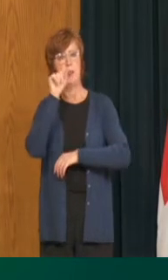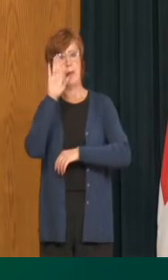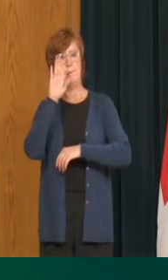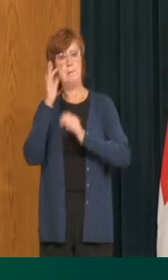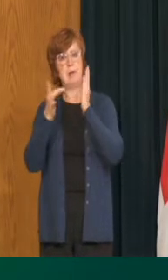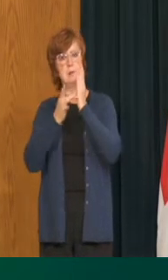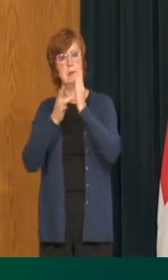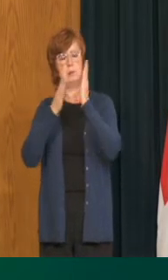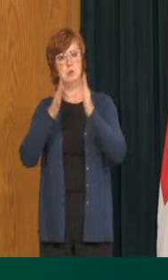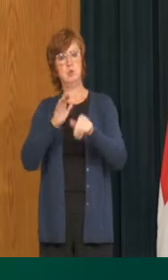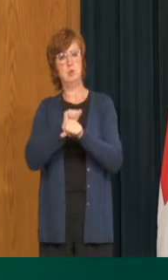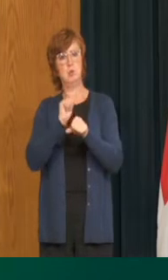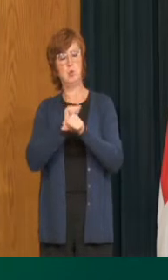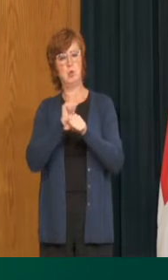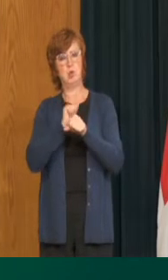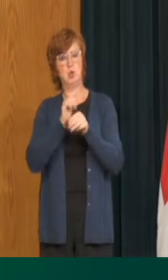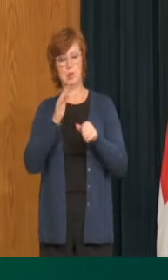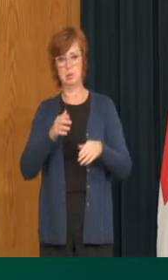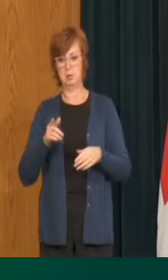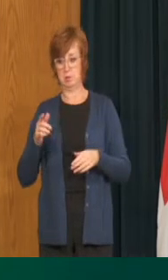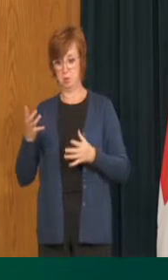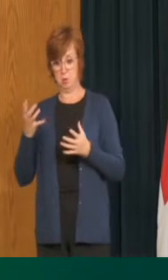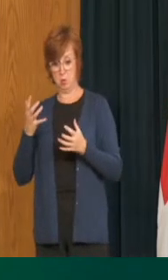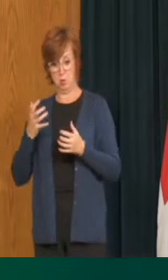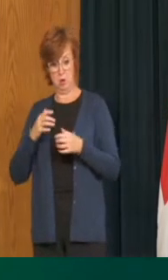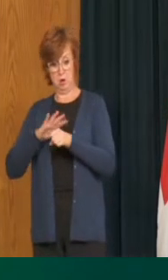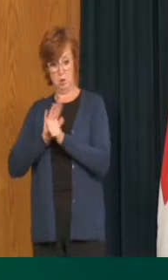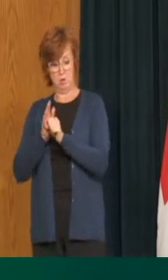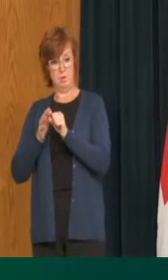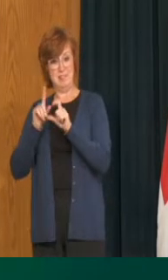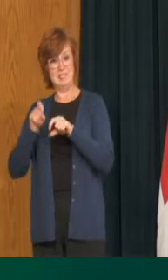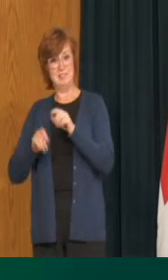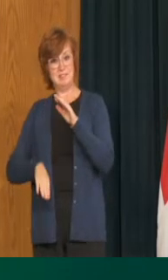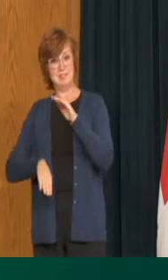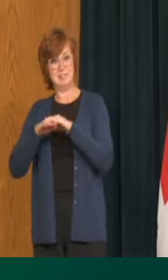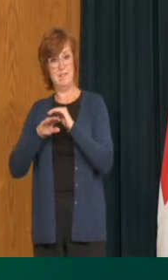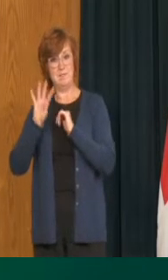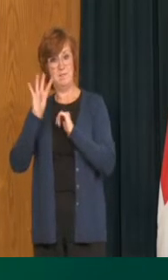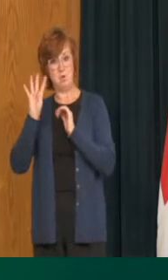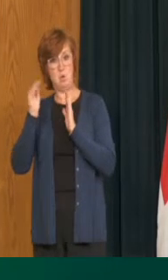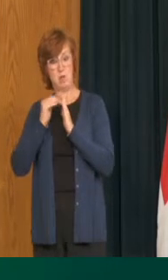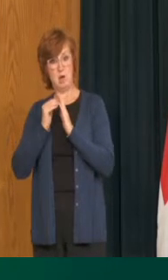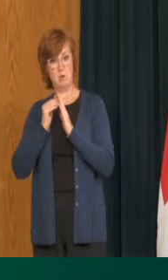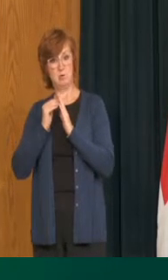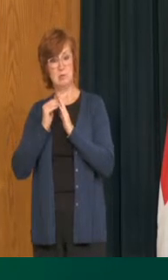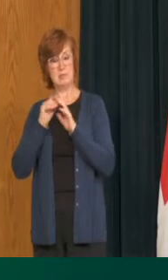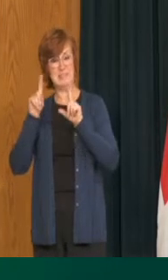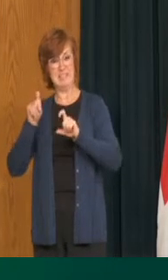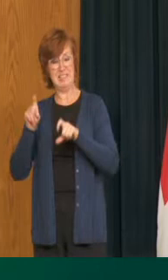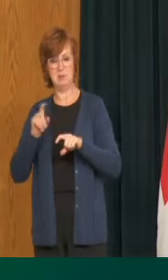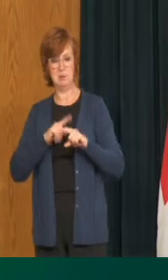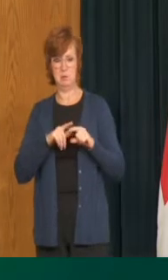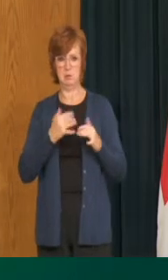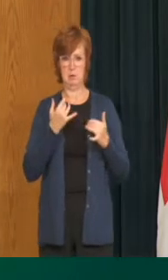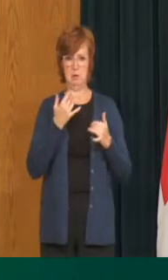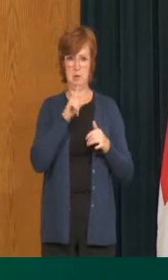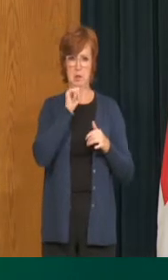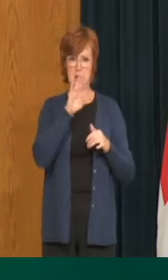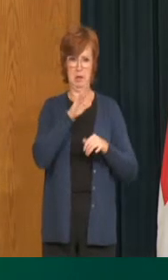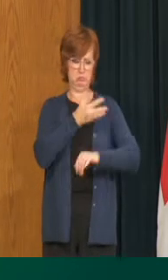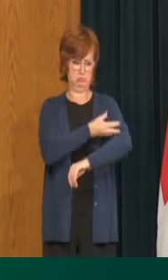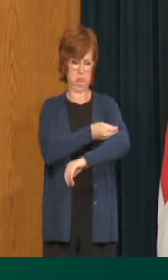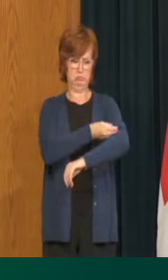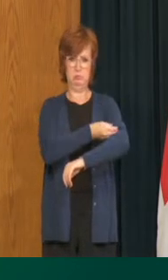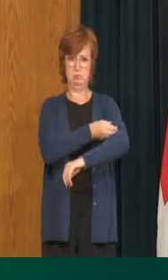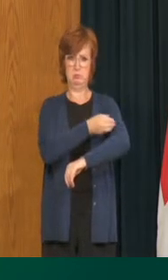able to reach that higher capacity that you guys want, the 4,000 for the fall. There was a release earlier this week that you've increased spots in the lab tech program